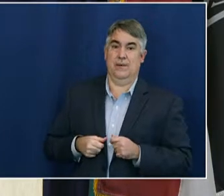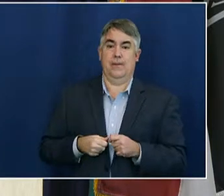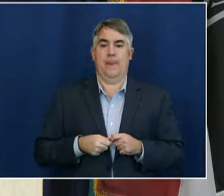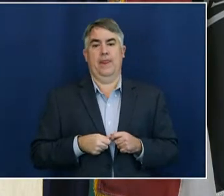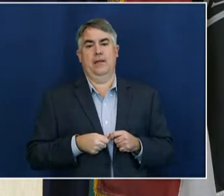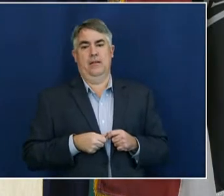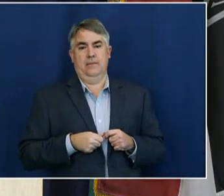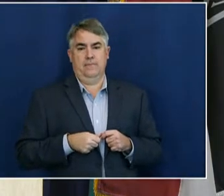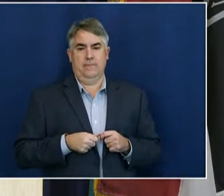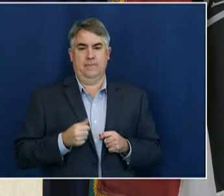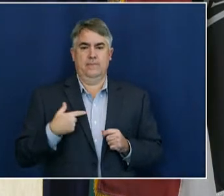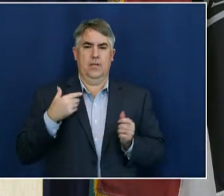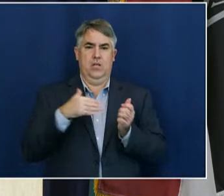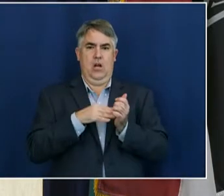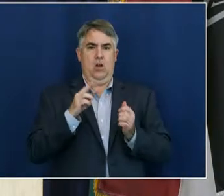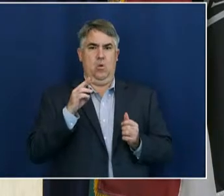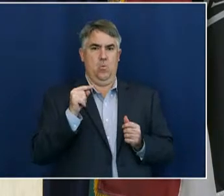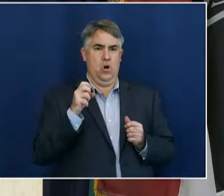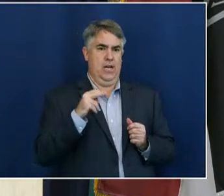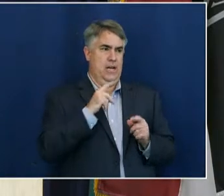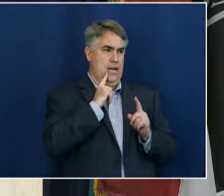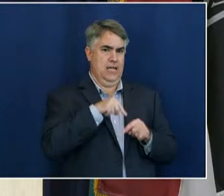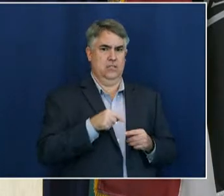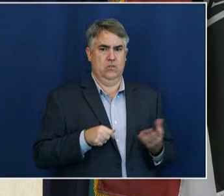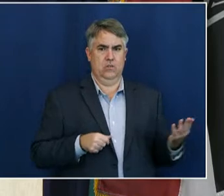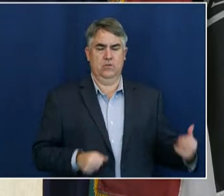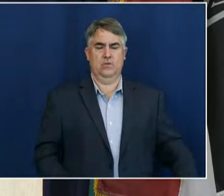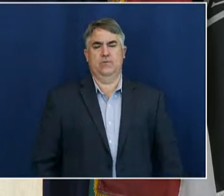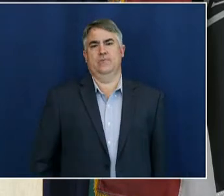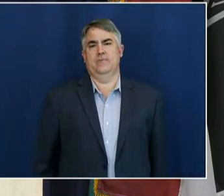I'll let Dr. Wooten address the timing of that.